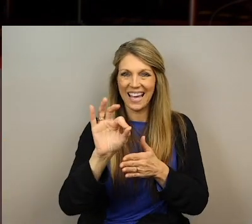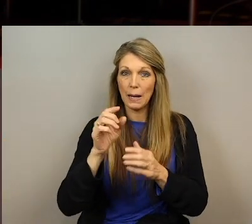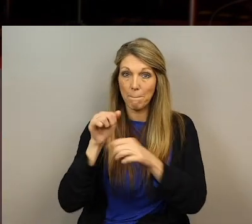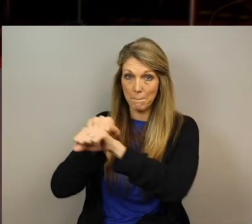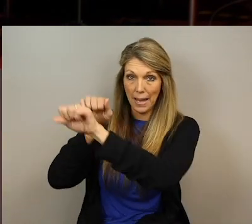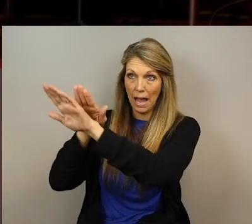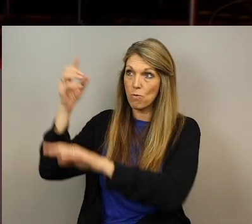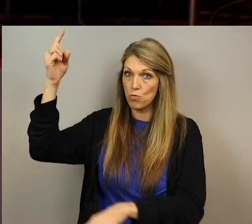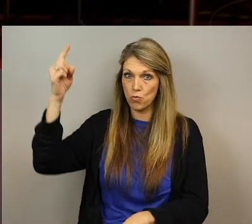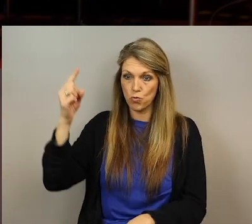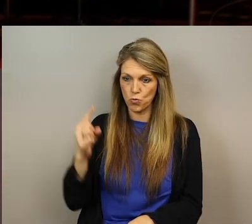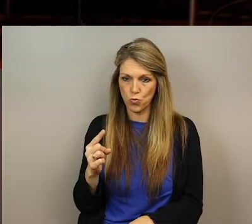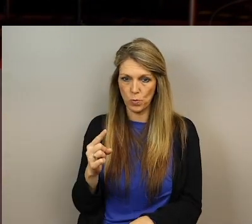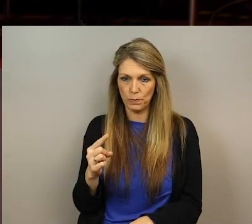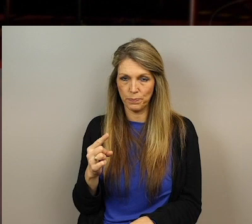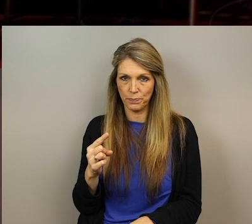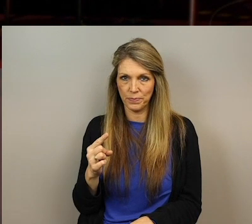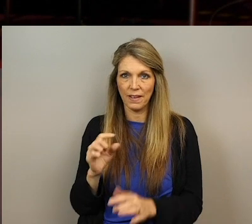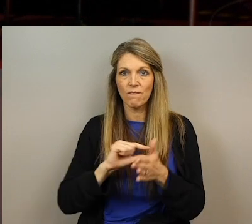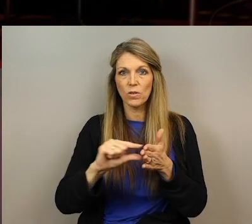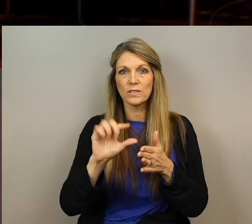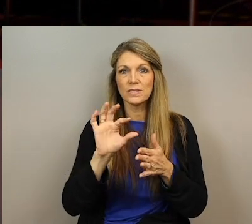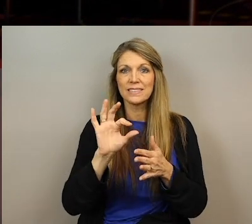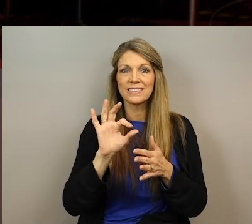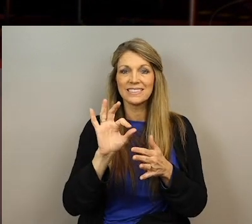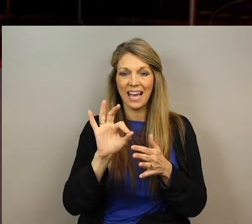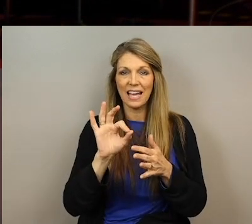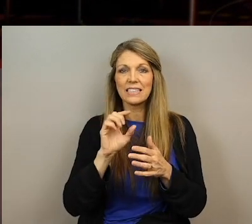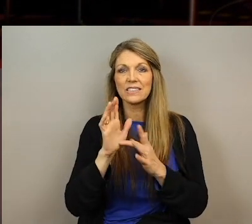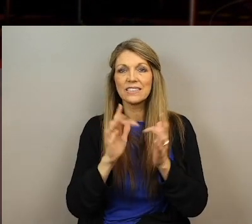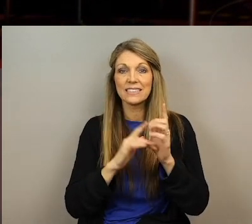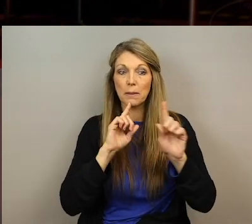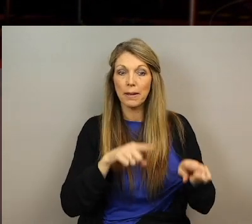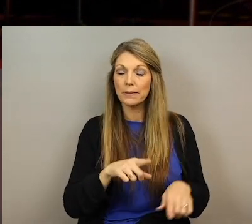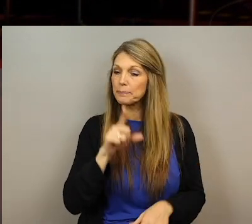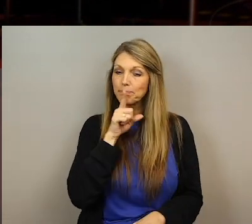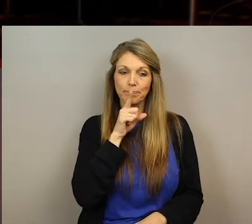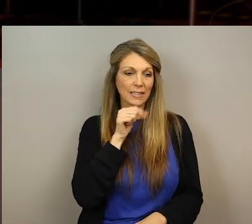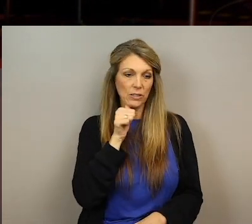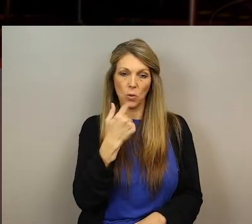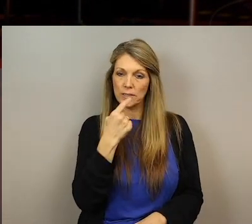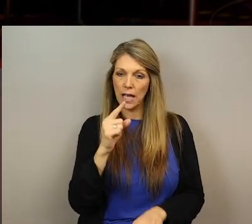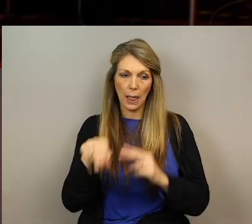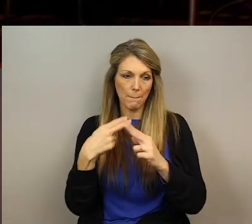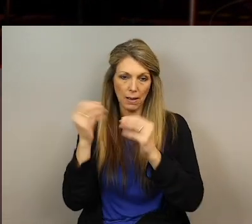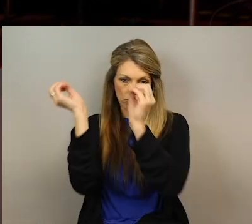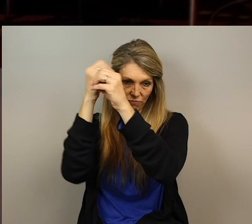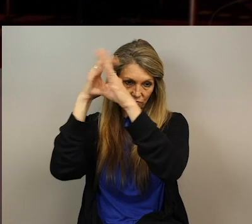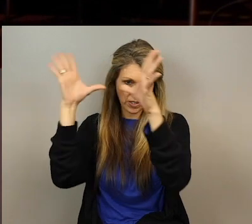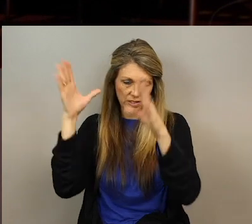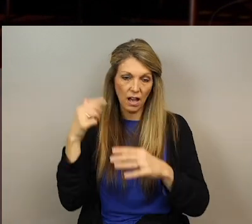the mountain, it says in verse 9, Jesus commanded them, tell no one of the vision until the Son of Man